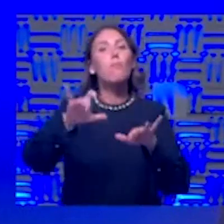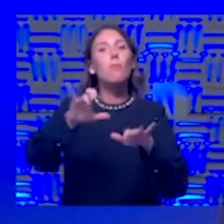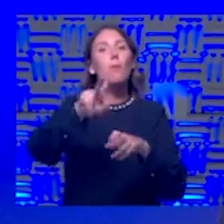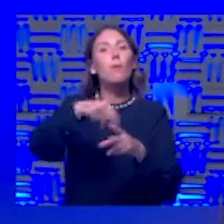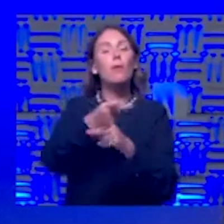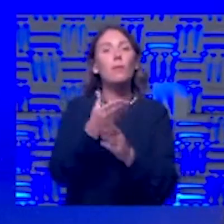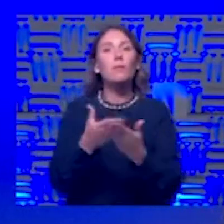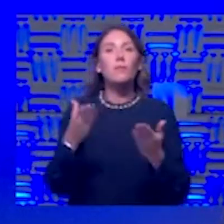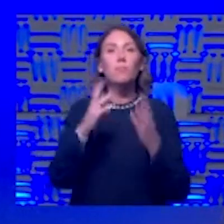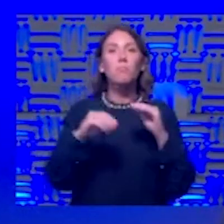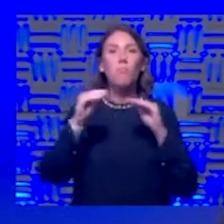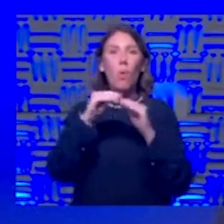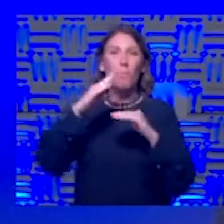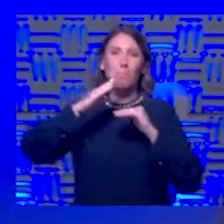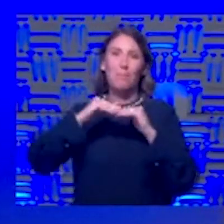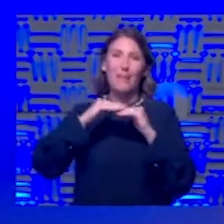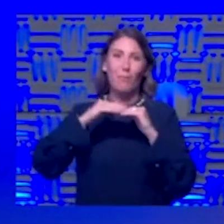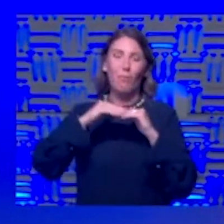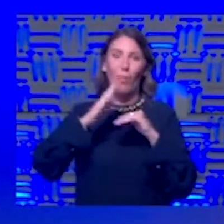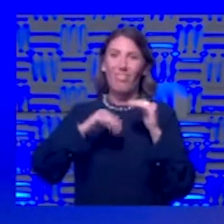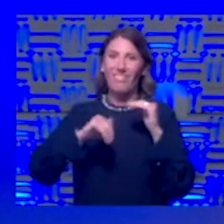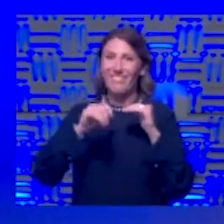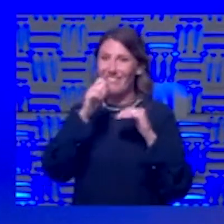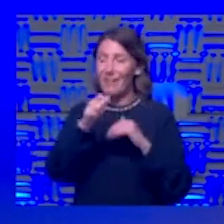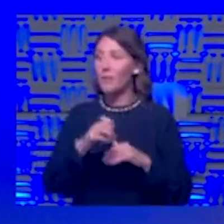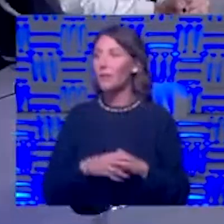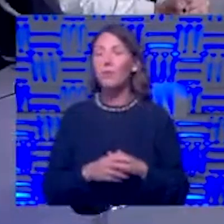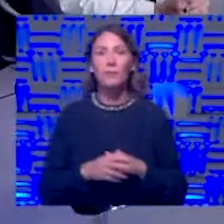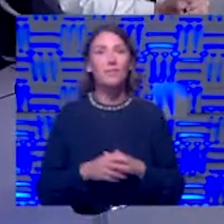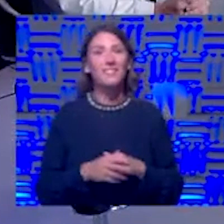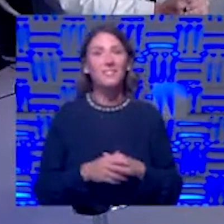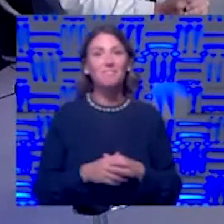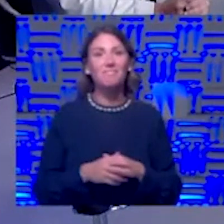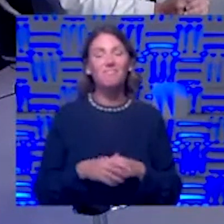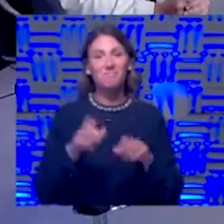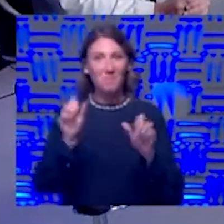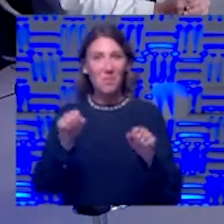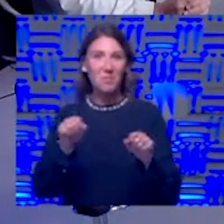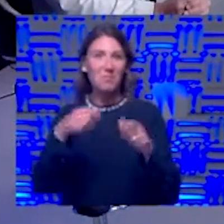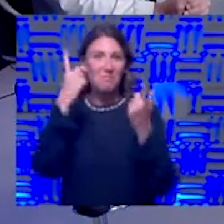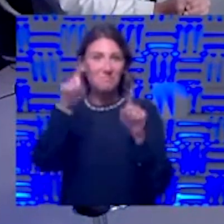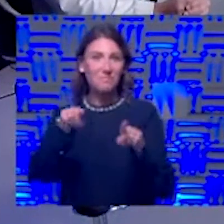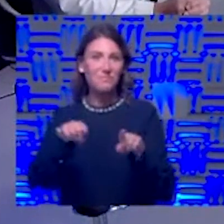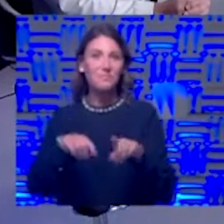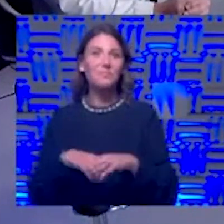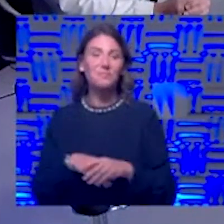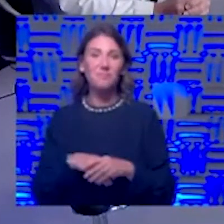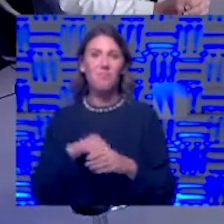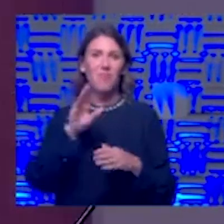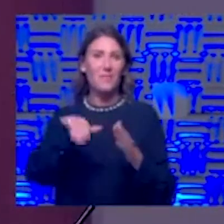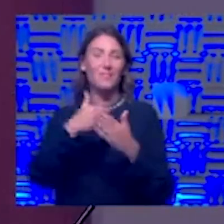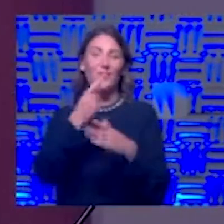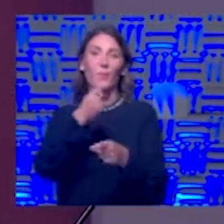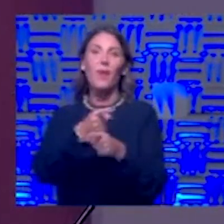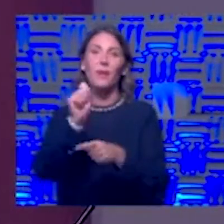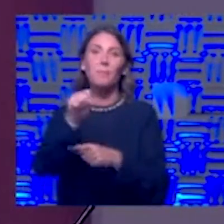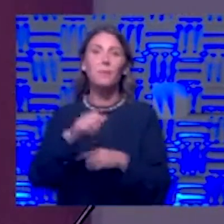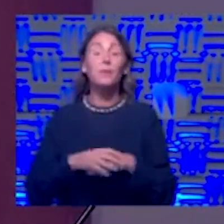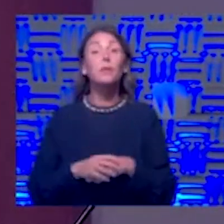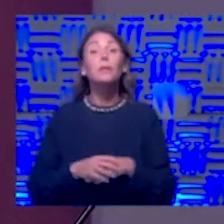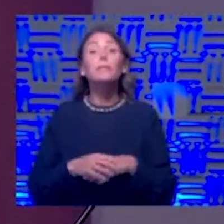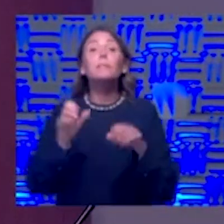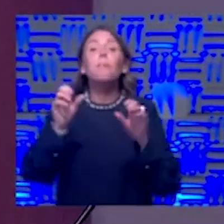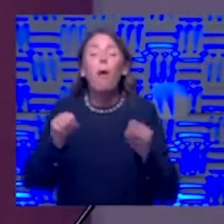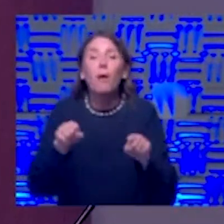going to be more minimal than not. Yeah, I think that's probably all right. It's